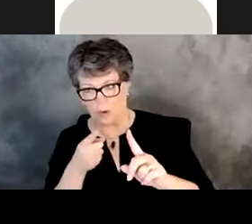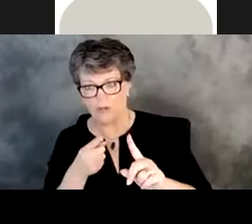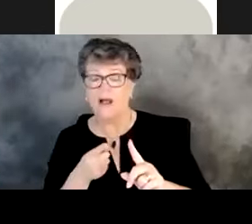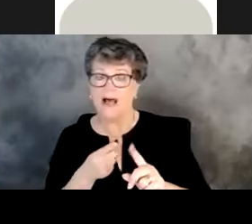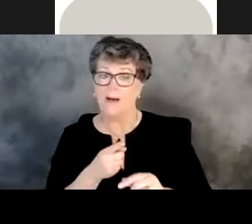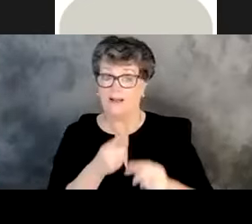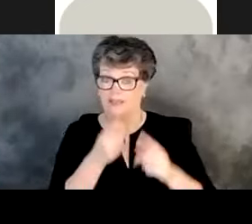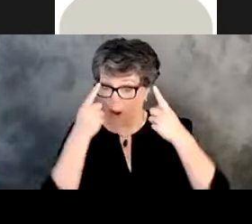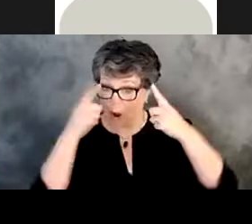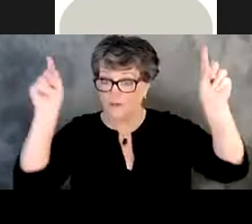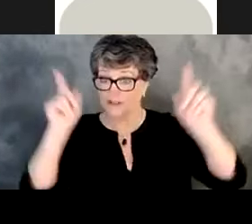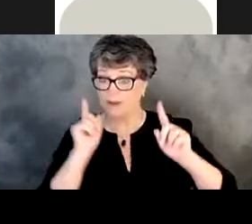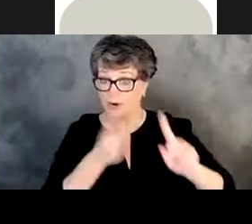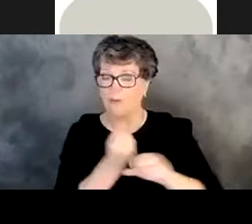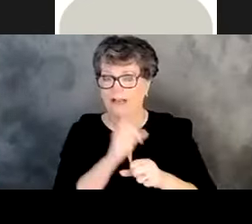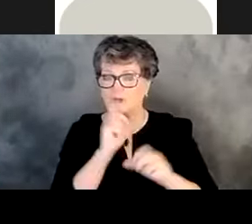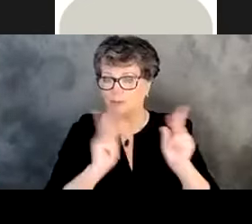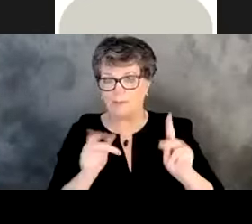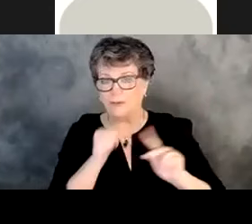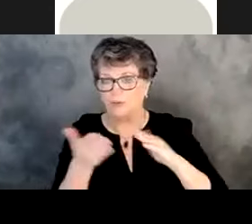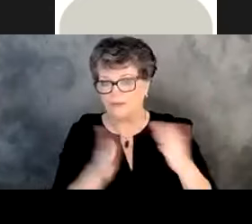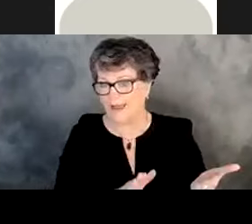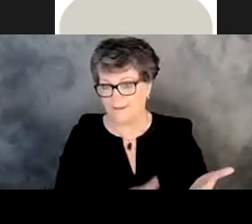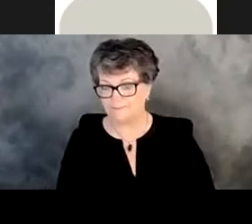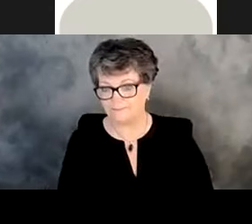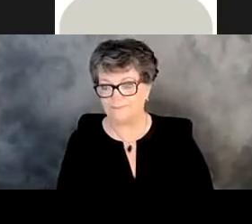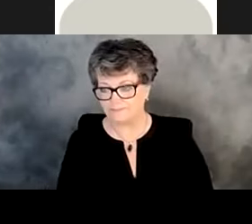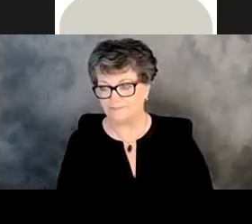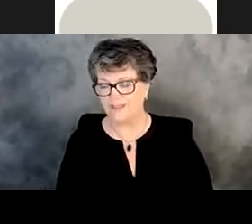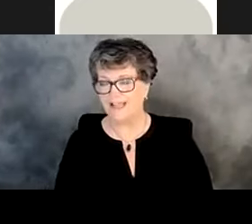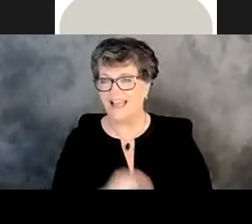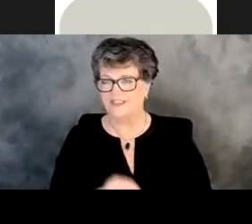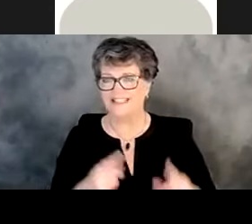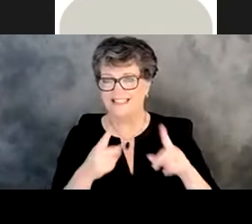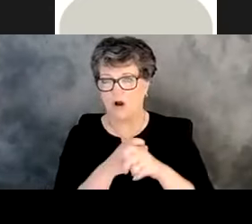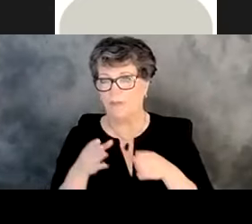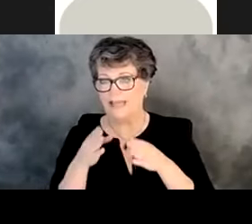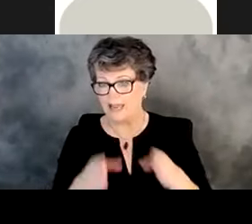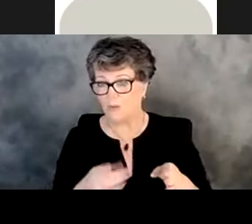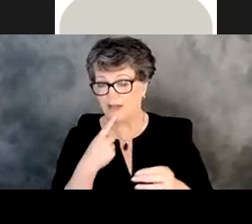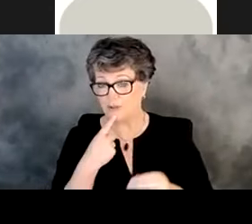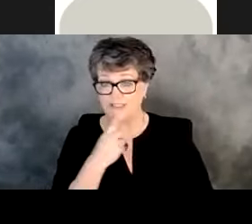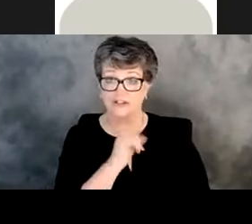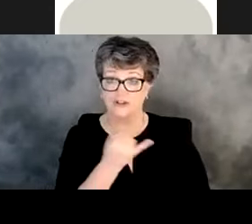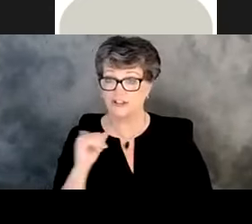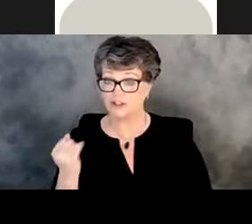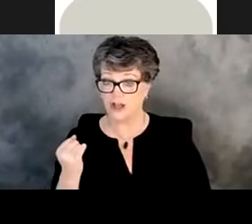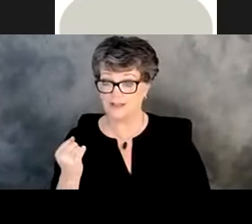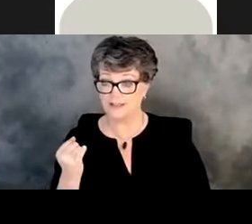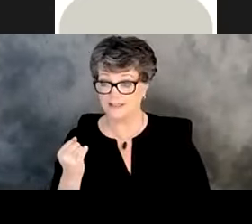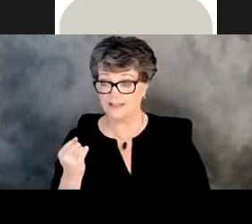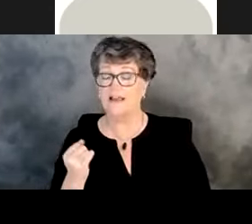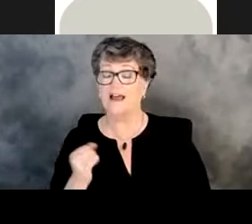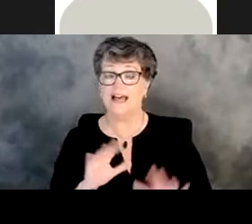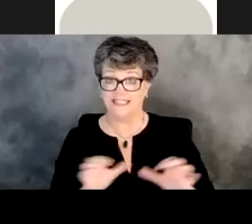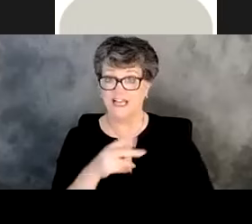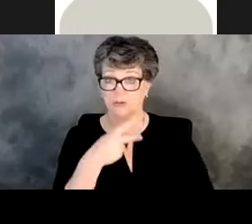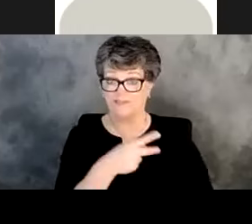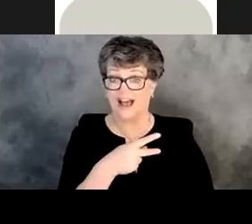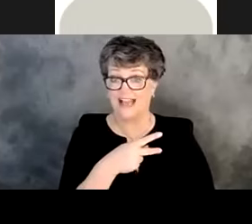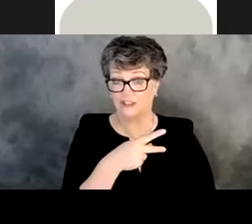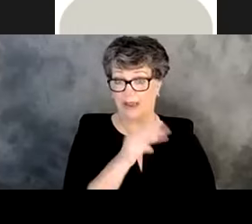ultimate goal is to make sure that people don't die from it. So this is a complicated way of saying Johnson & Johnson does what Pfizer and Moderna